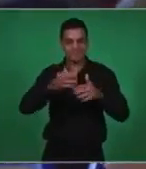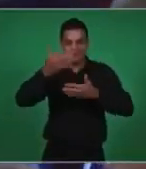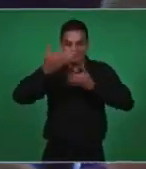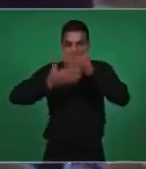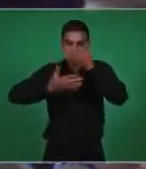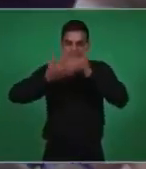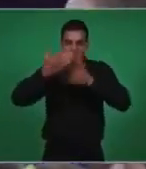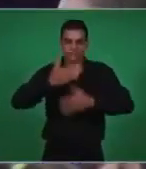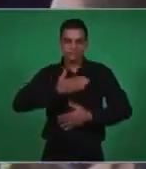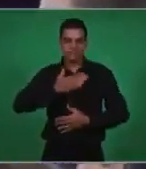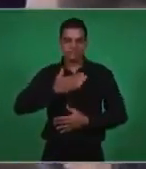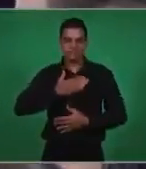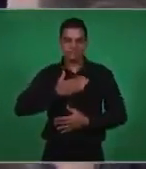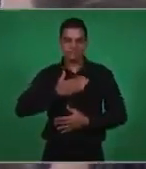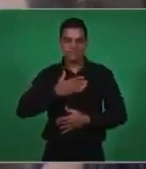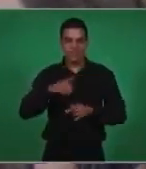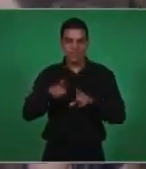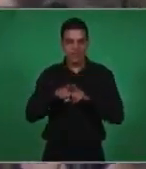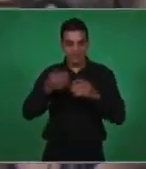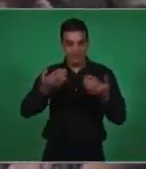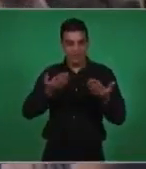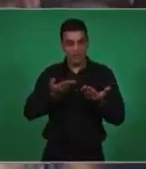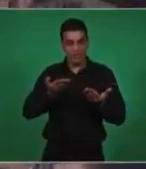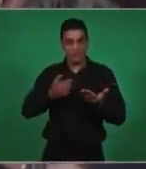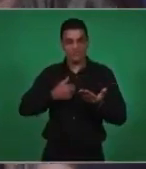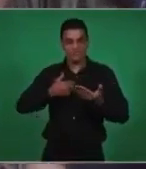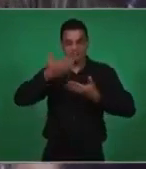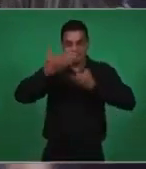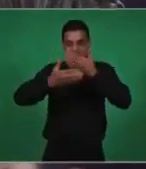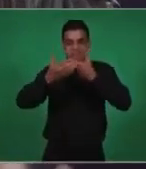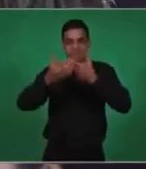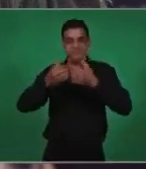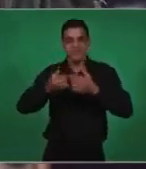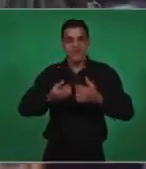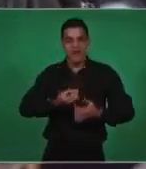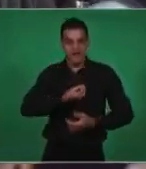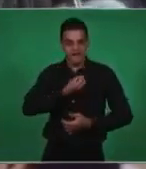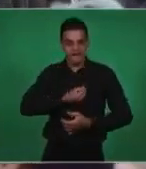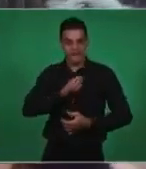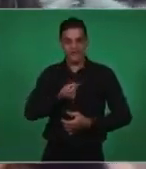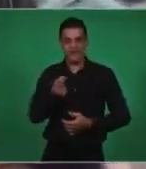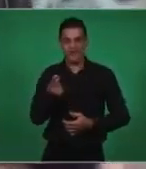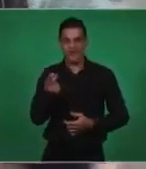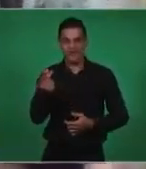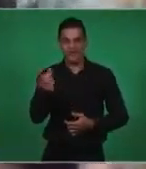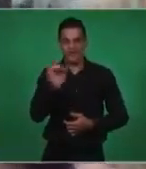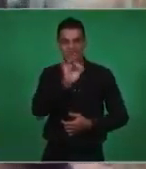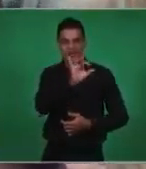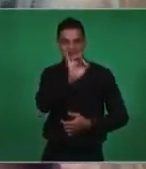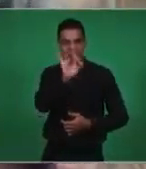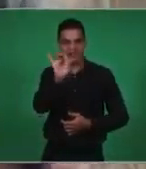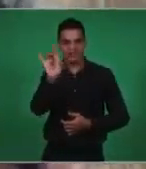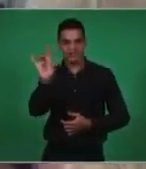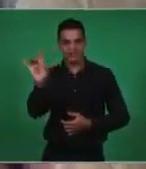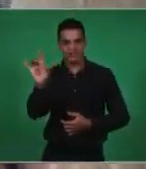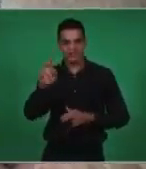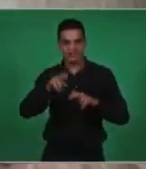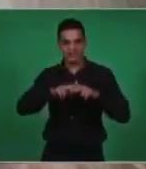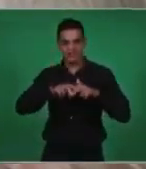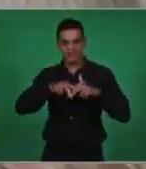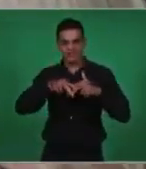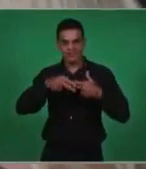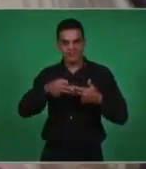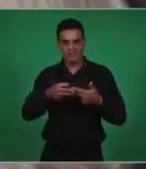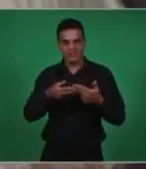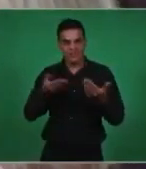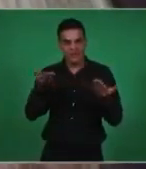heaven to give you life and life in abundance. And this bread